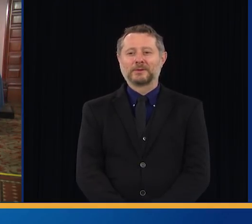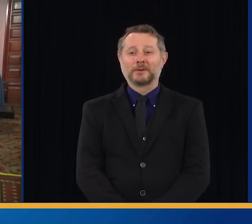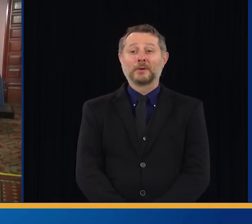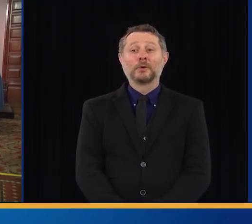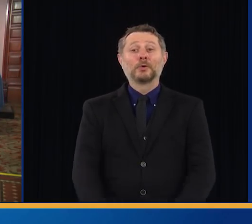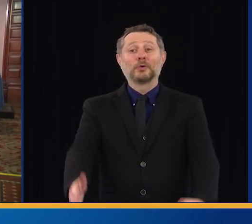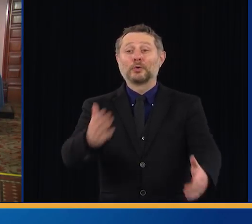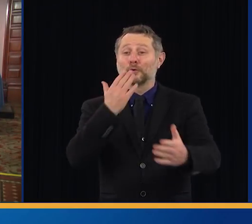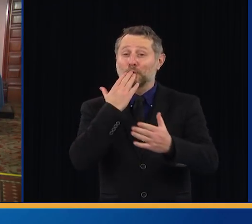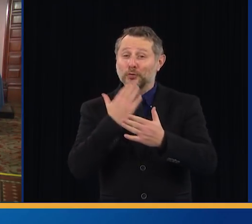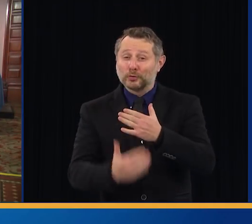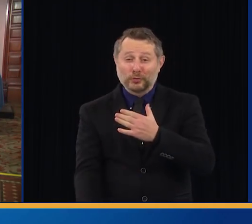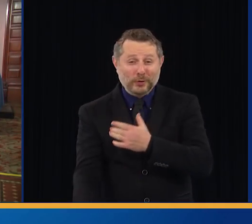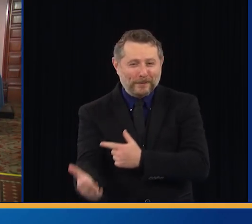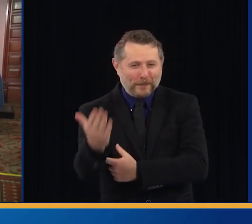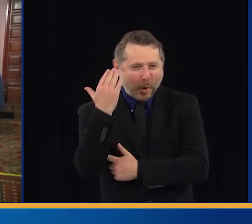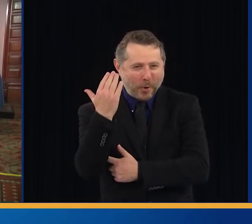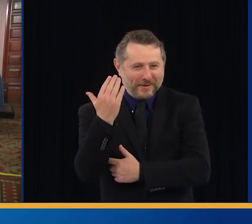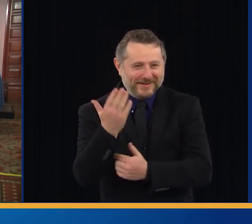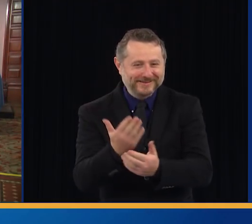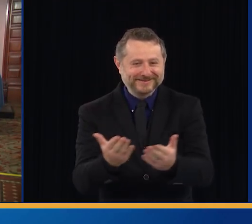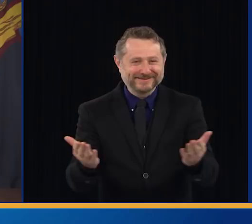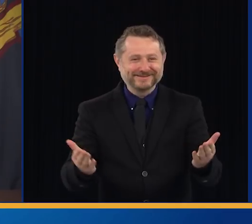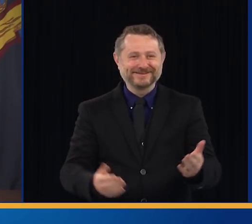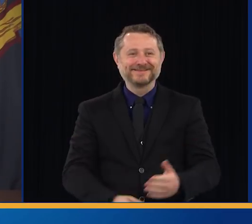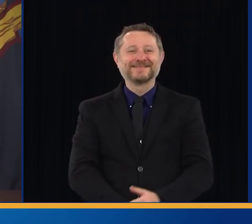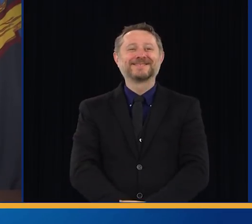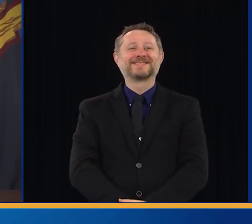Good morning. In